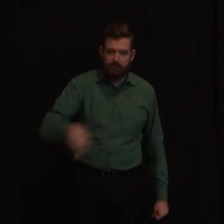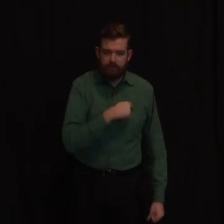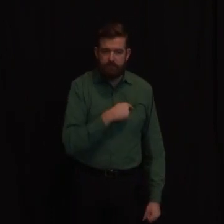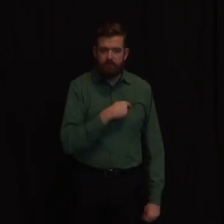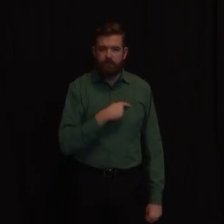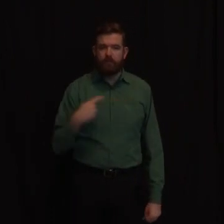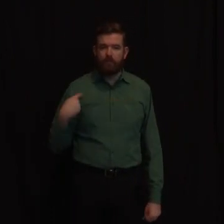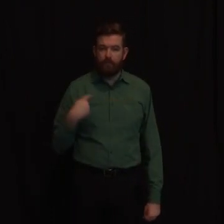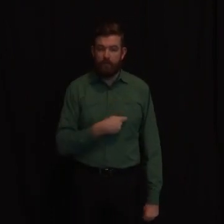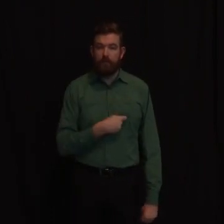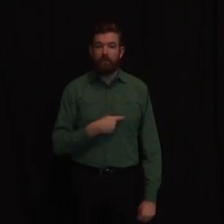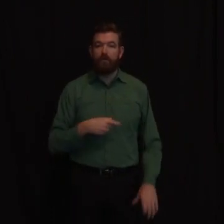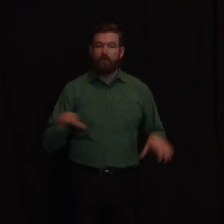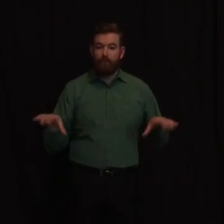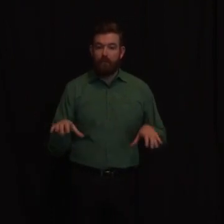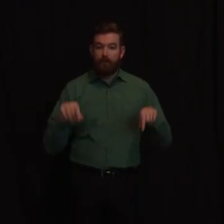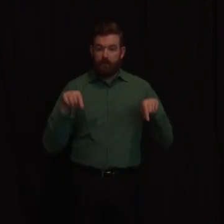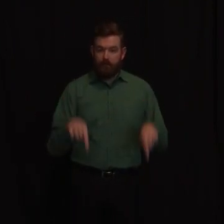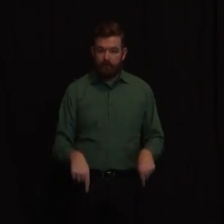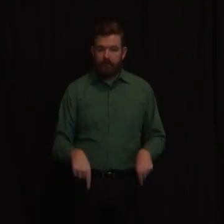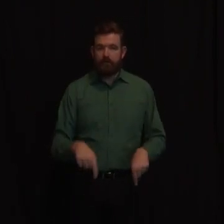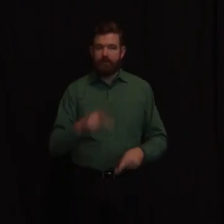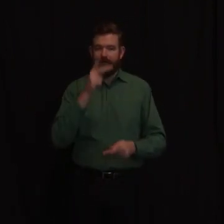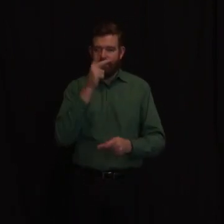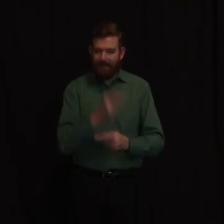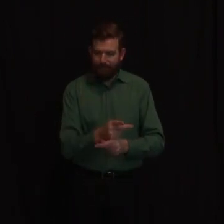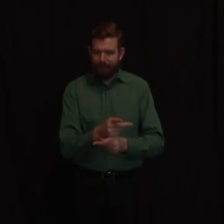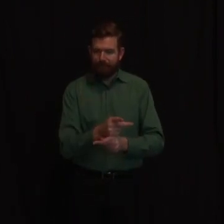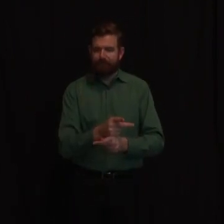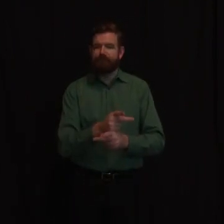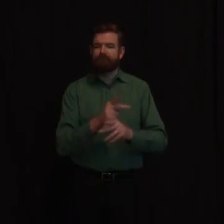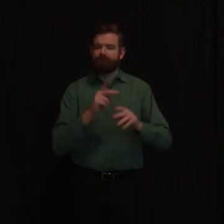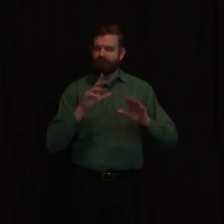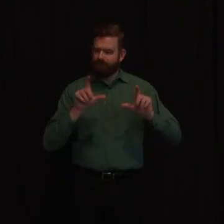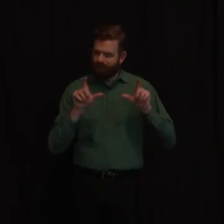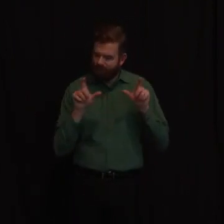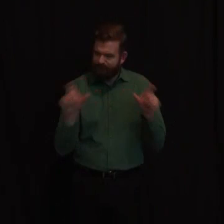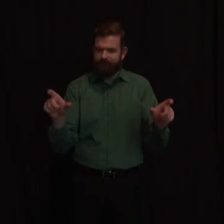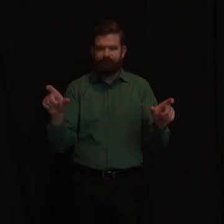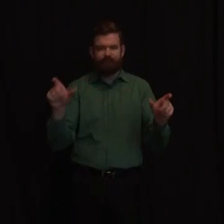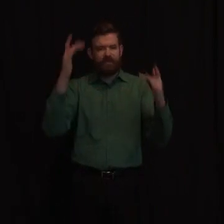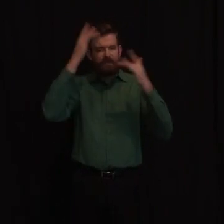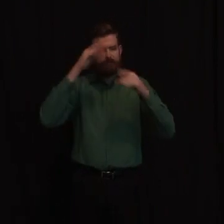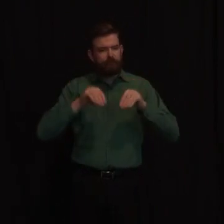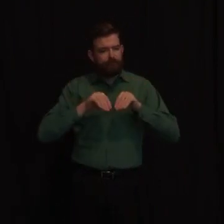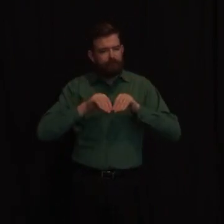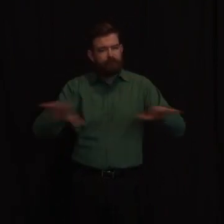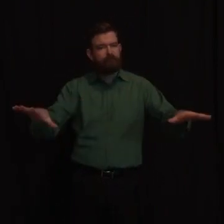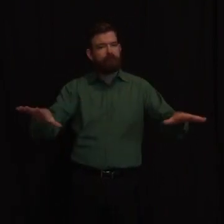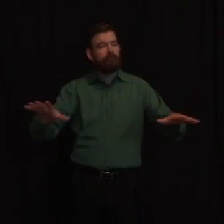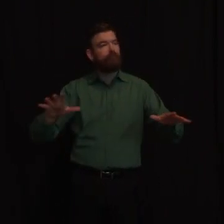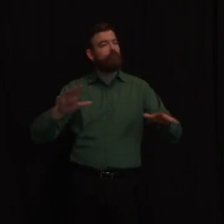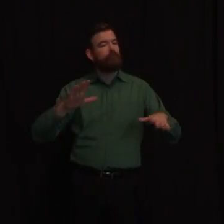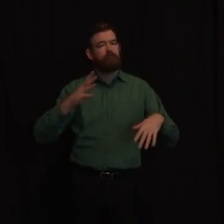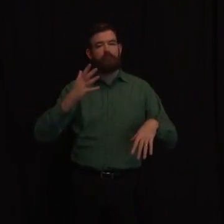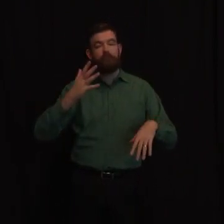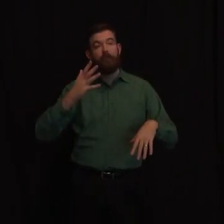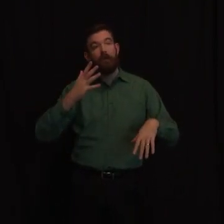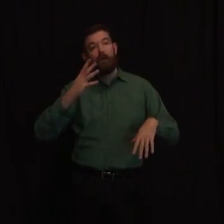try to keep infections as low as we can, keep hospitalizations as low as we can, and please God,